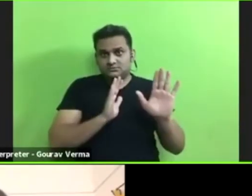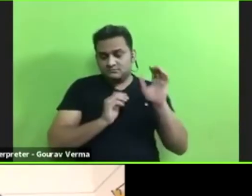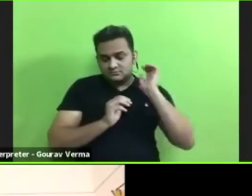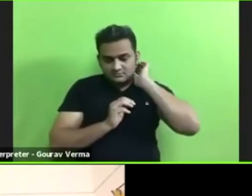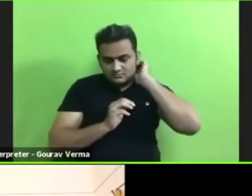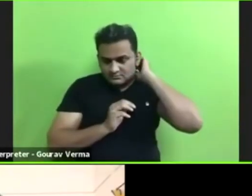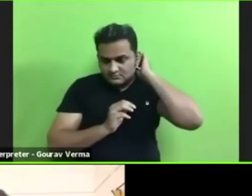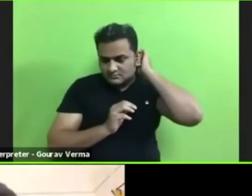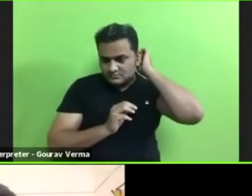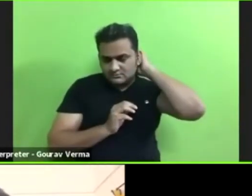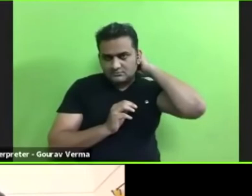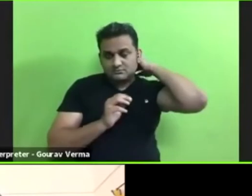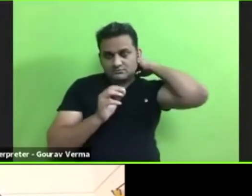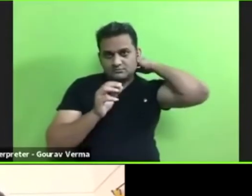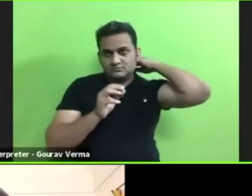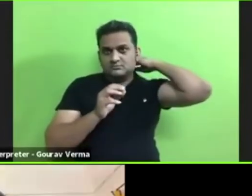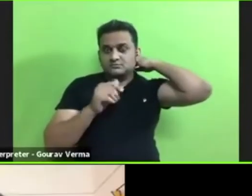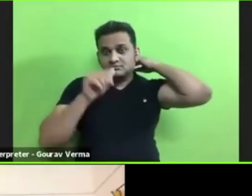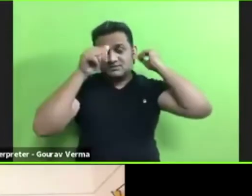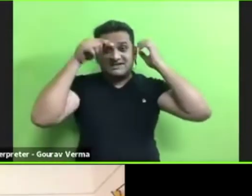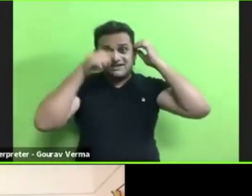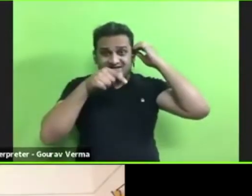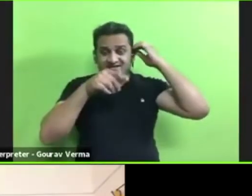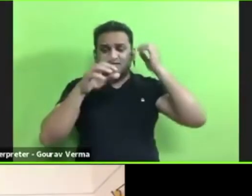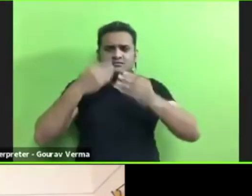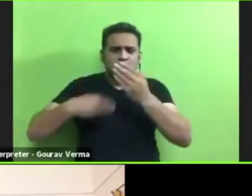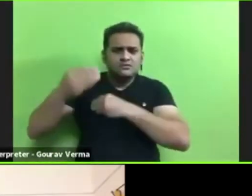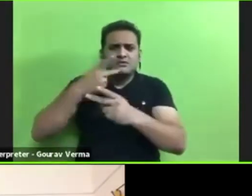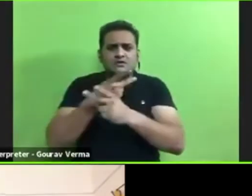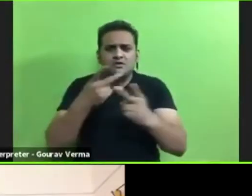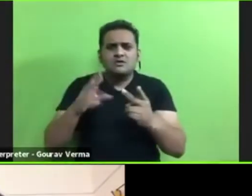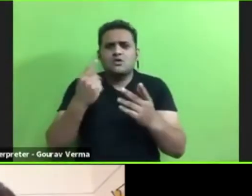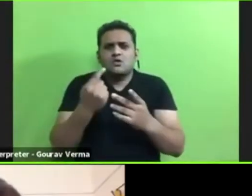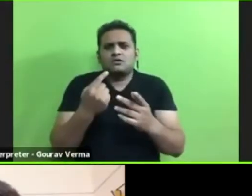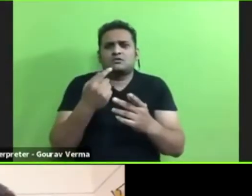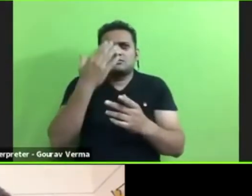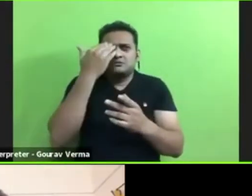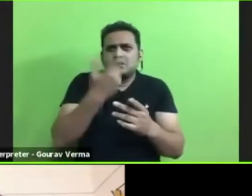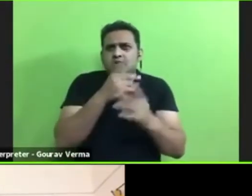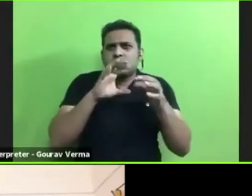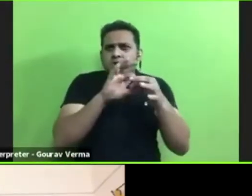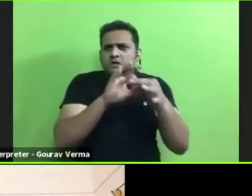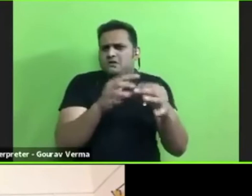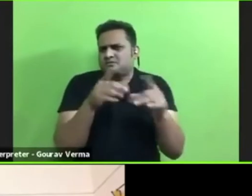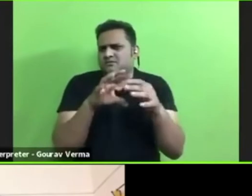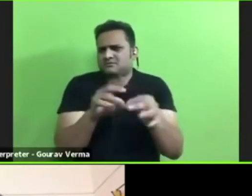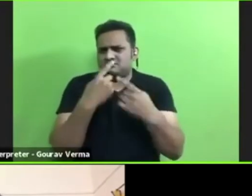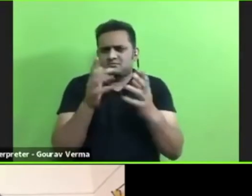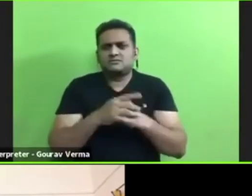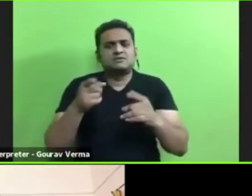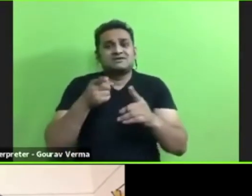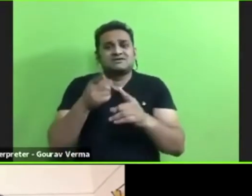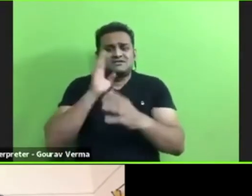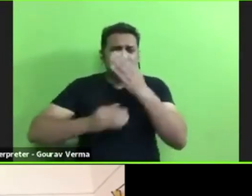the so-called classical forms have never been a Catholic form where everybody has participated. That's right. It has always